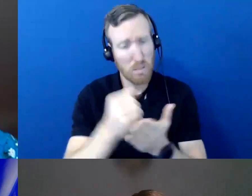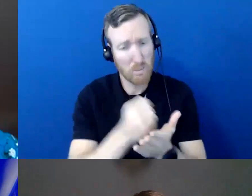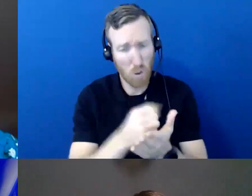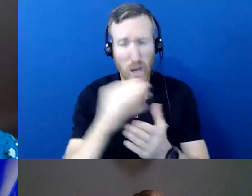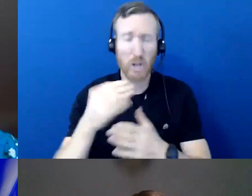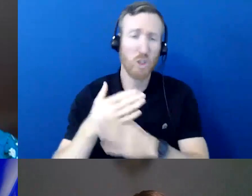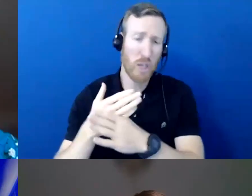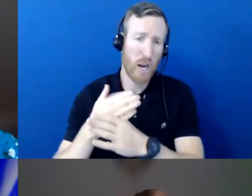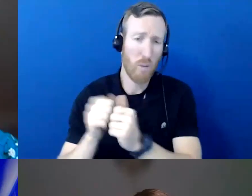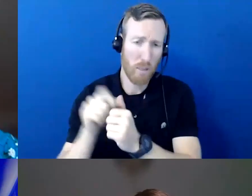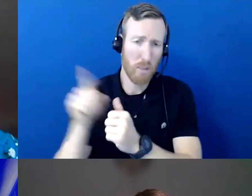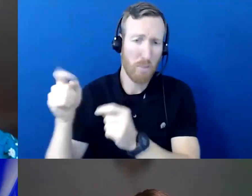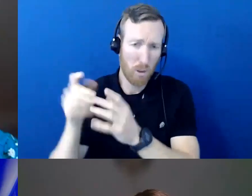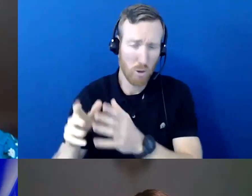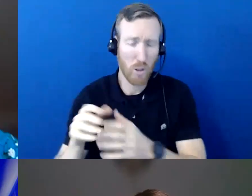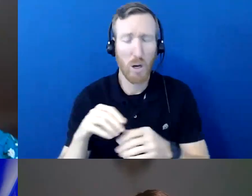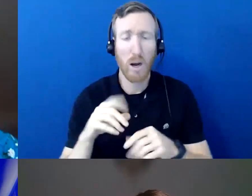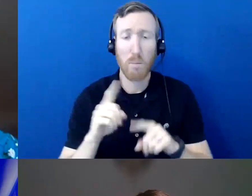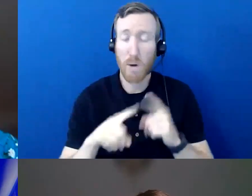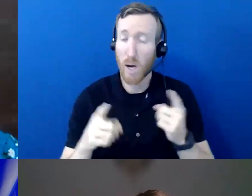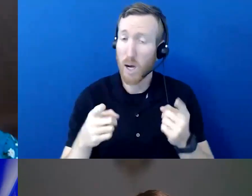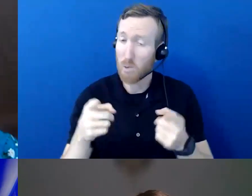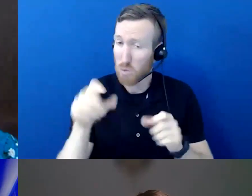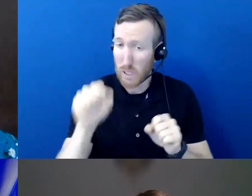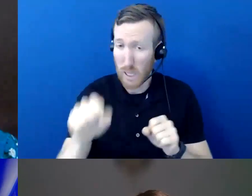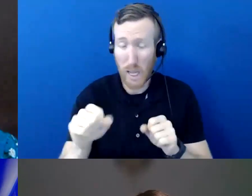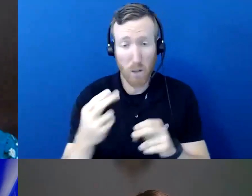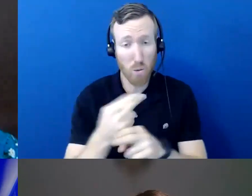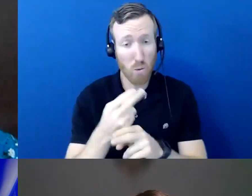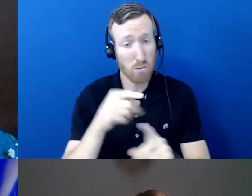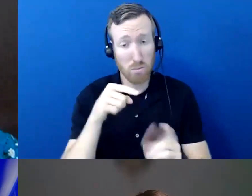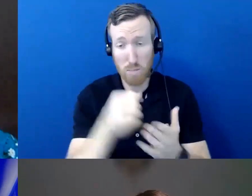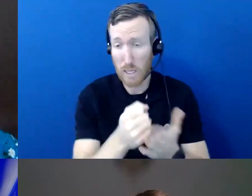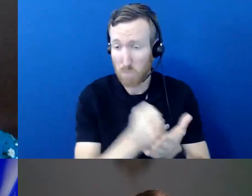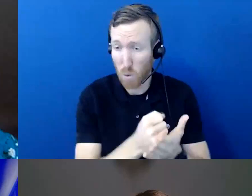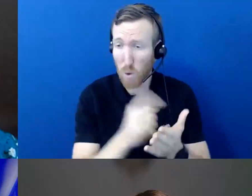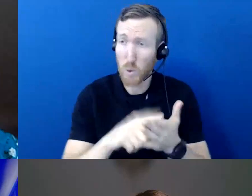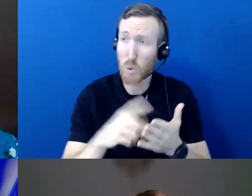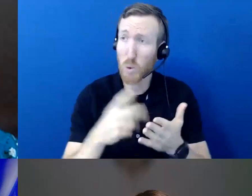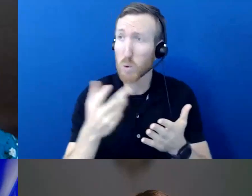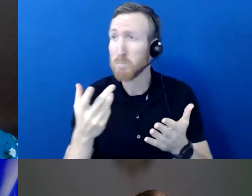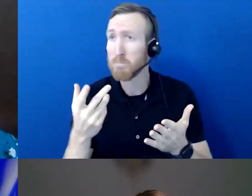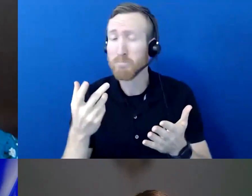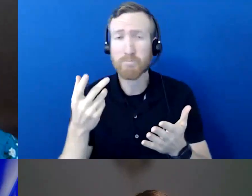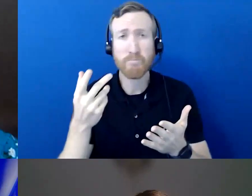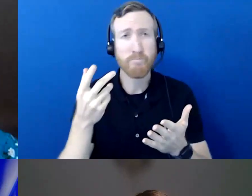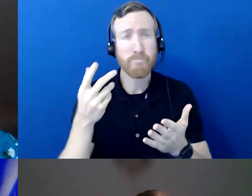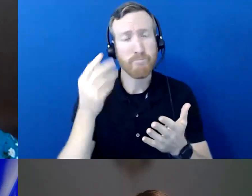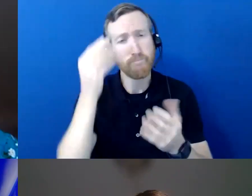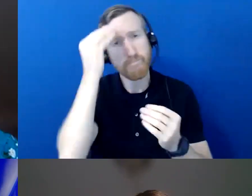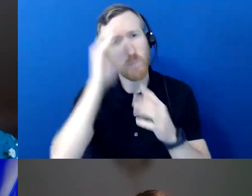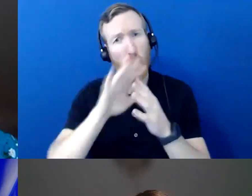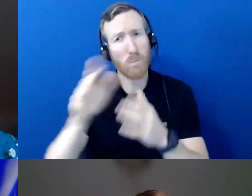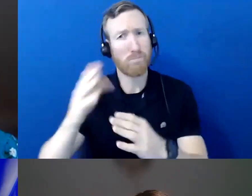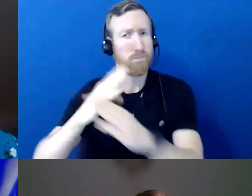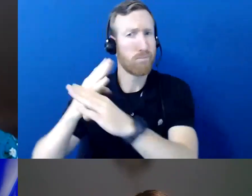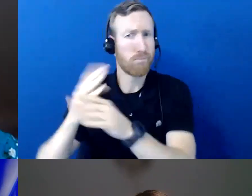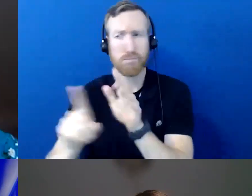passport. However, you can use it as a tool to think, to reflect on the barriers that you